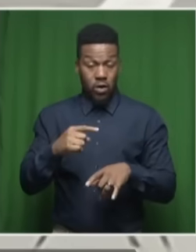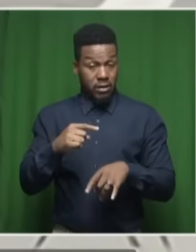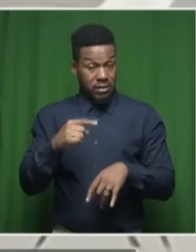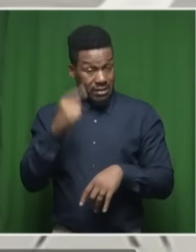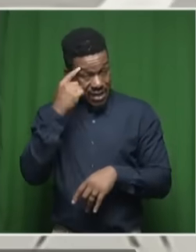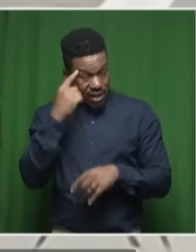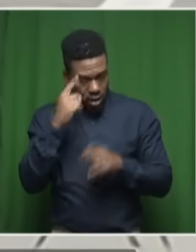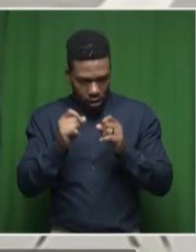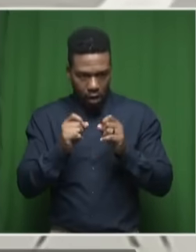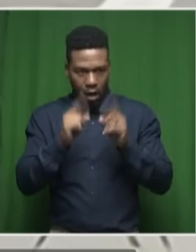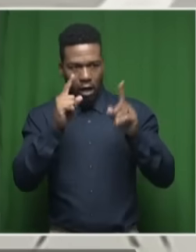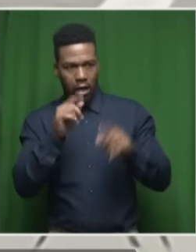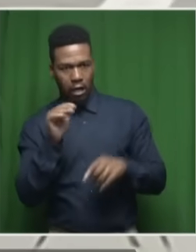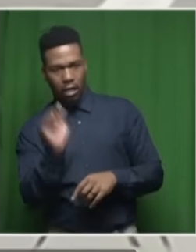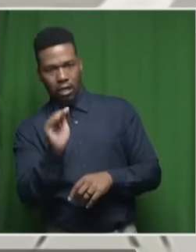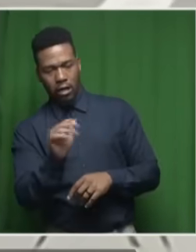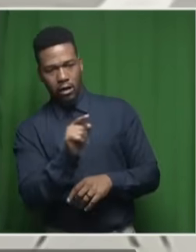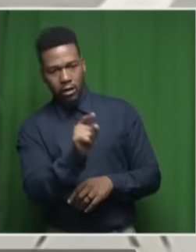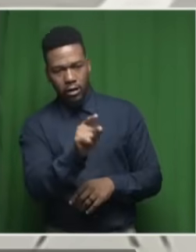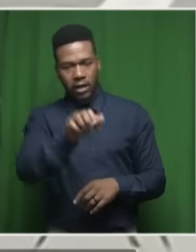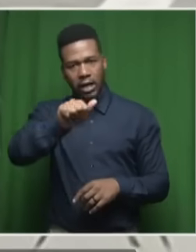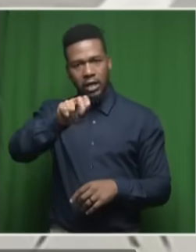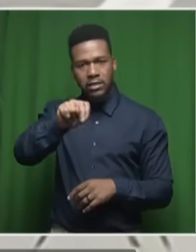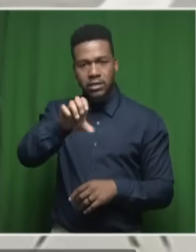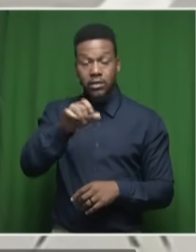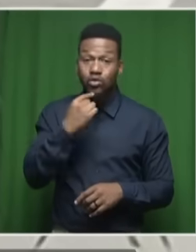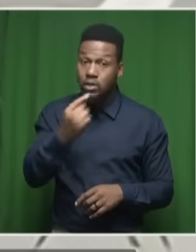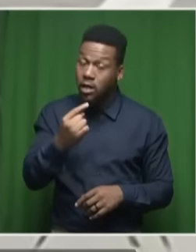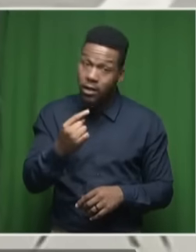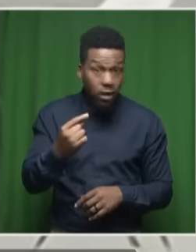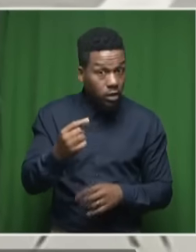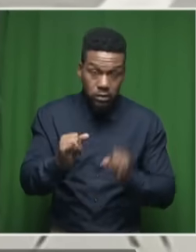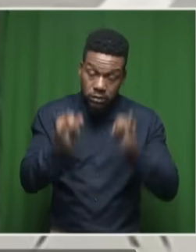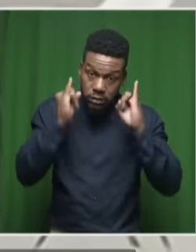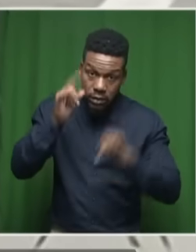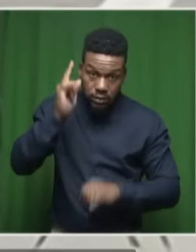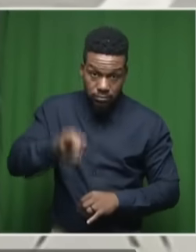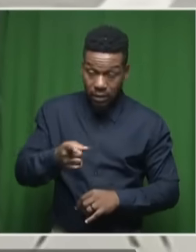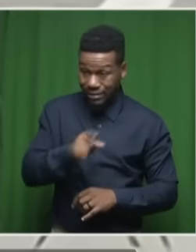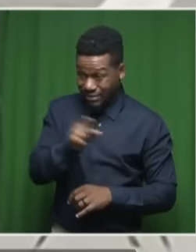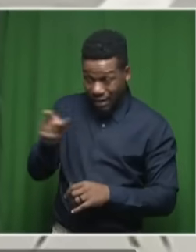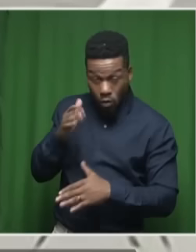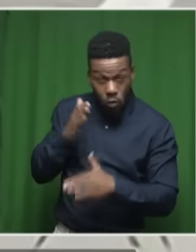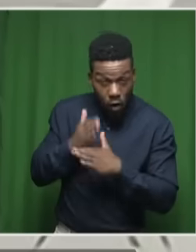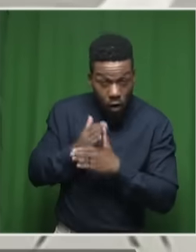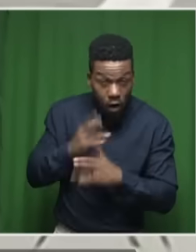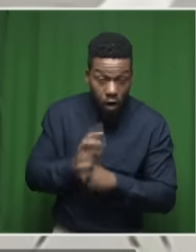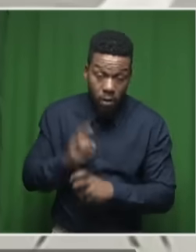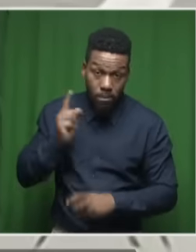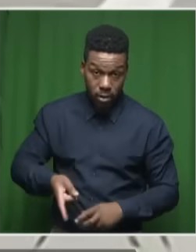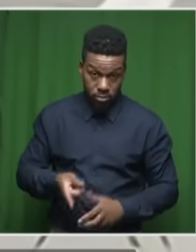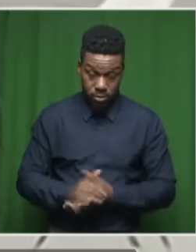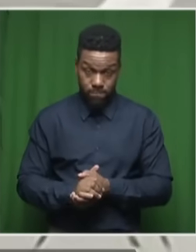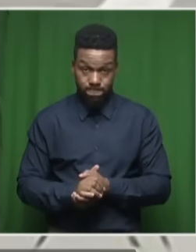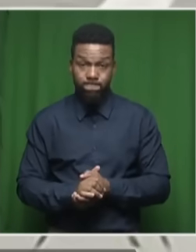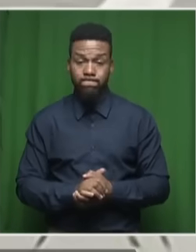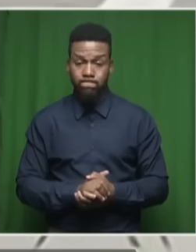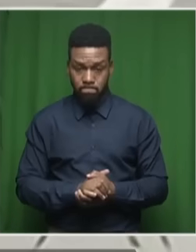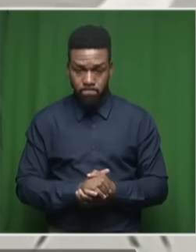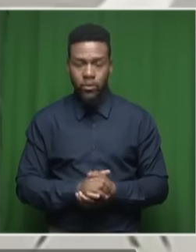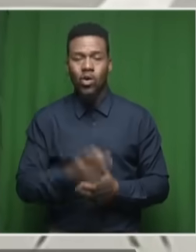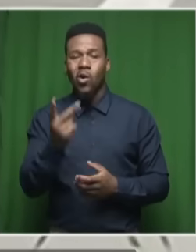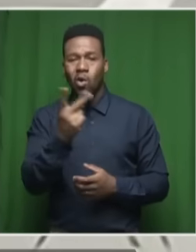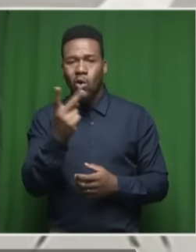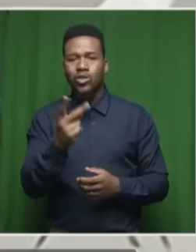the ANC not to take these elections for granted and work even much harder. At the same time level, the other